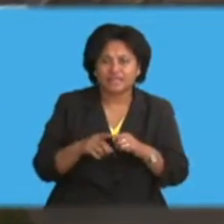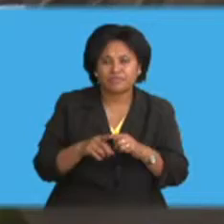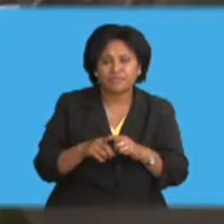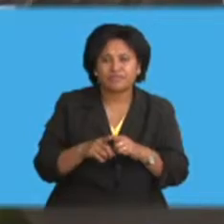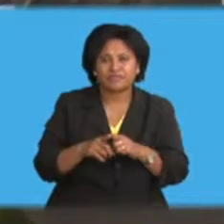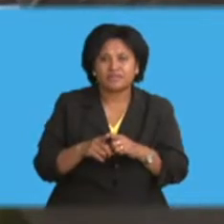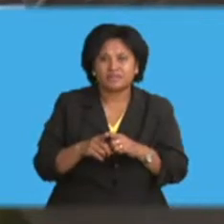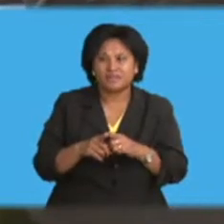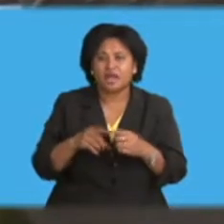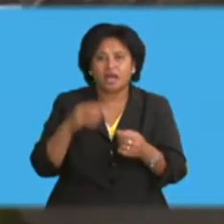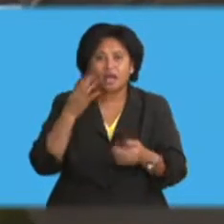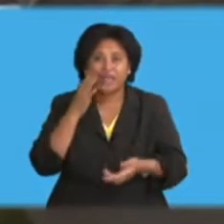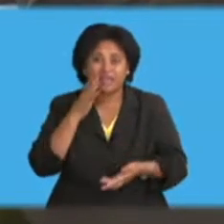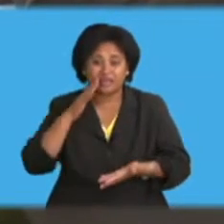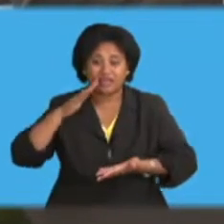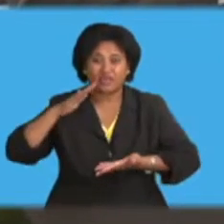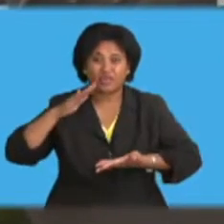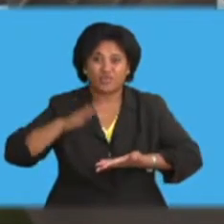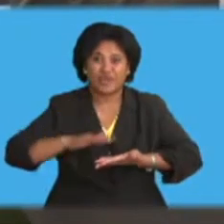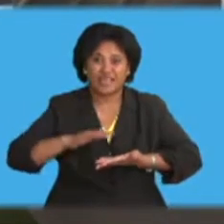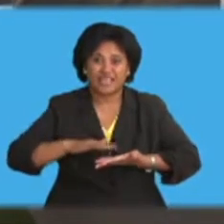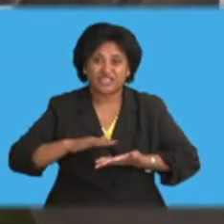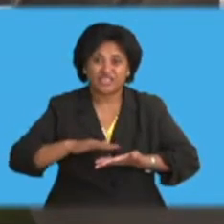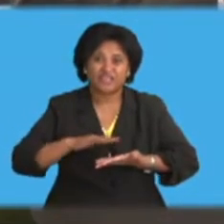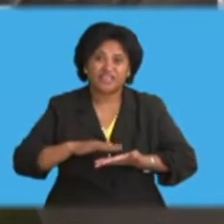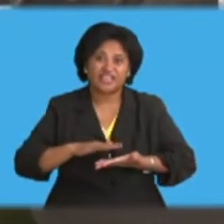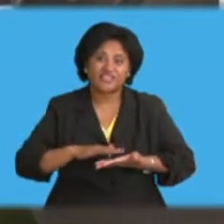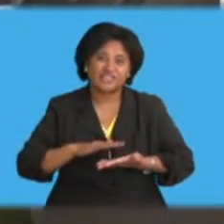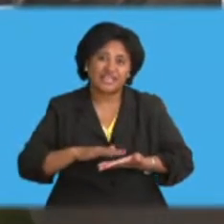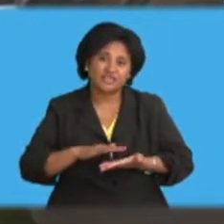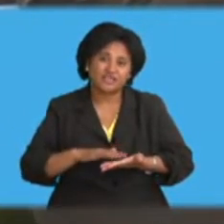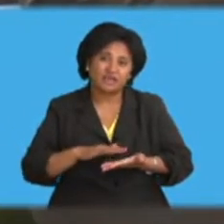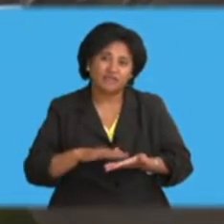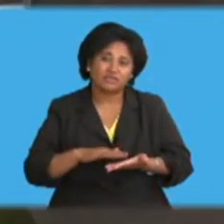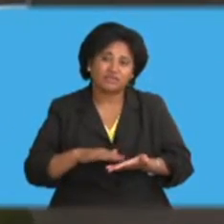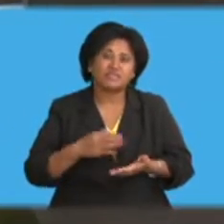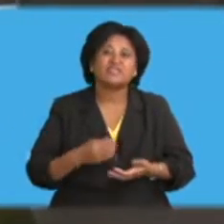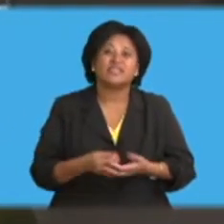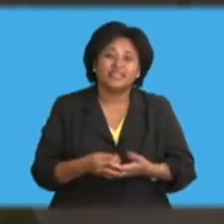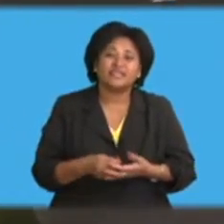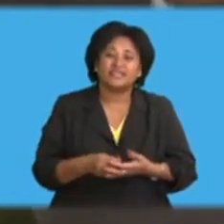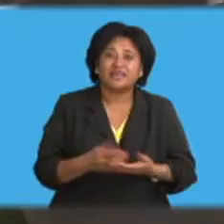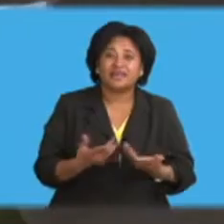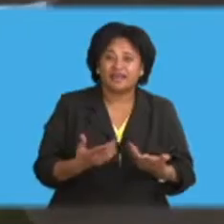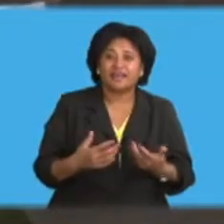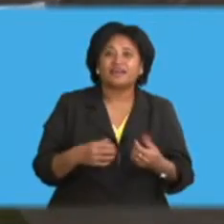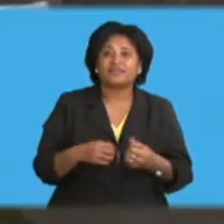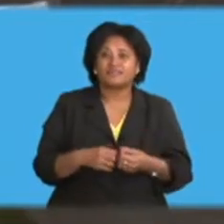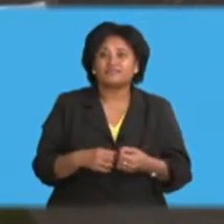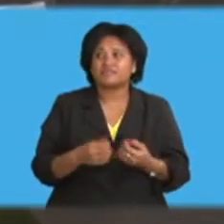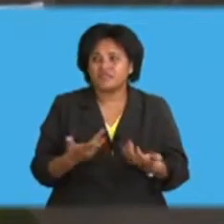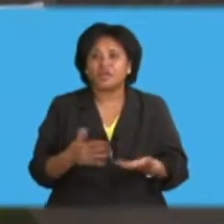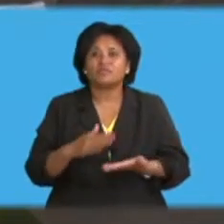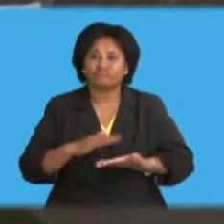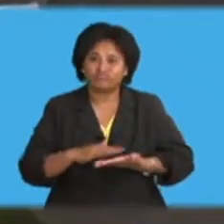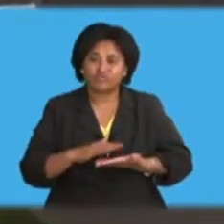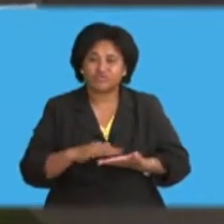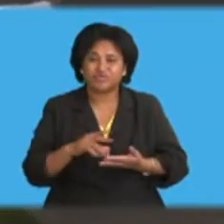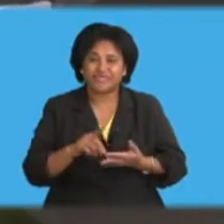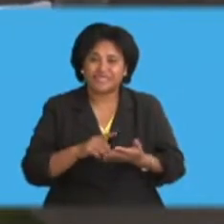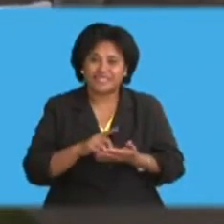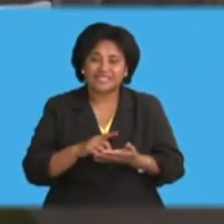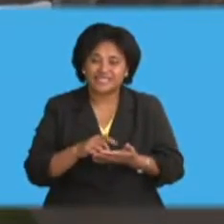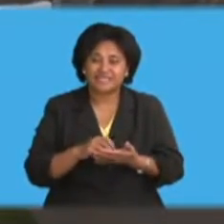When the eradication campaign does progress, then they can focus on